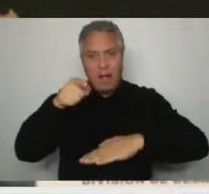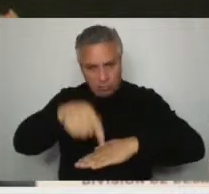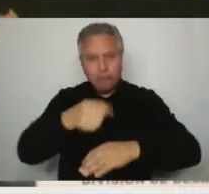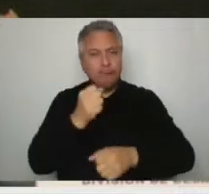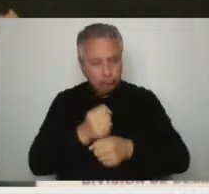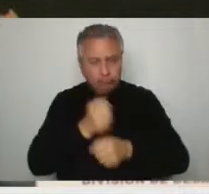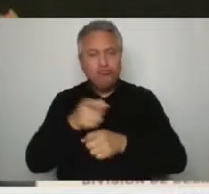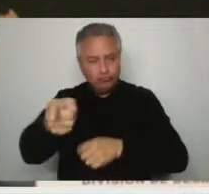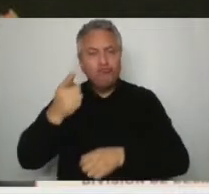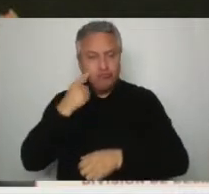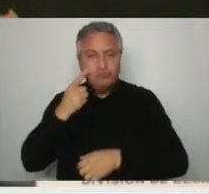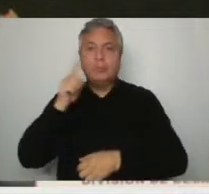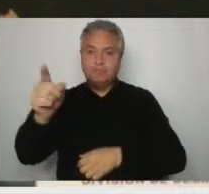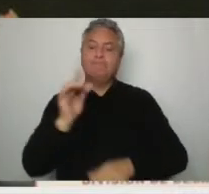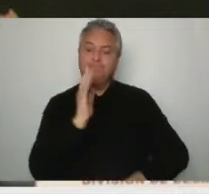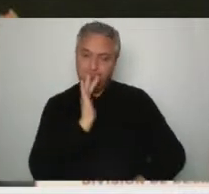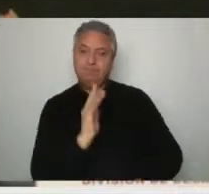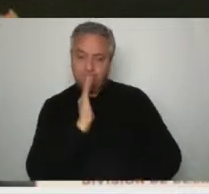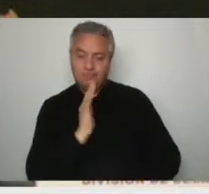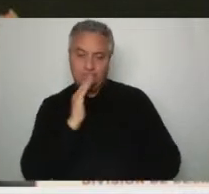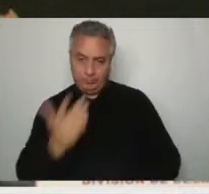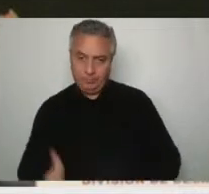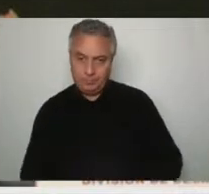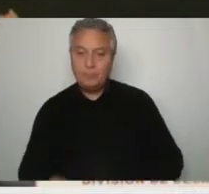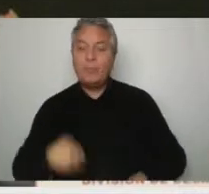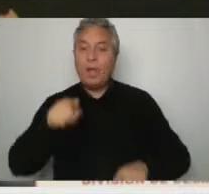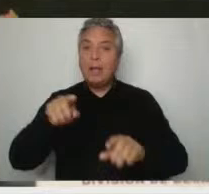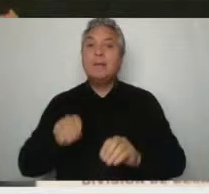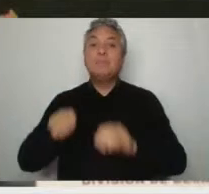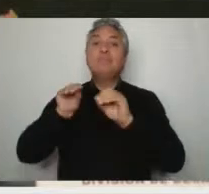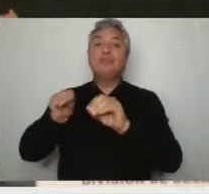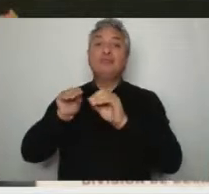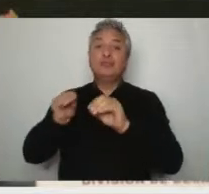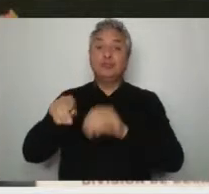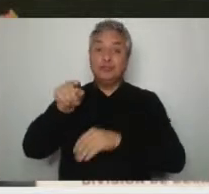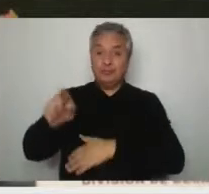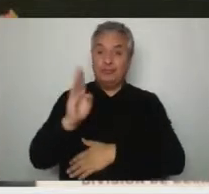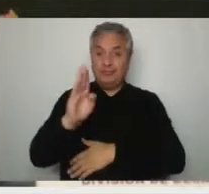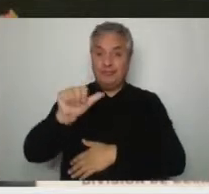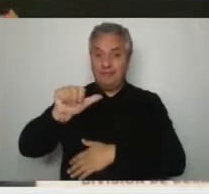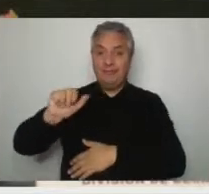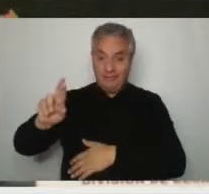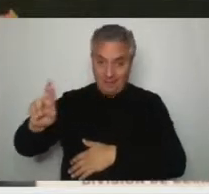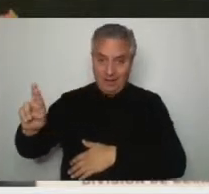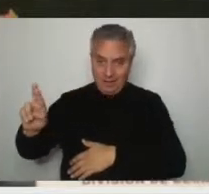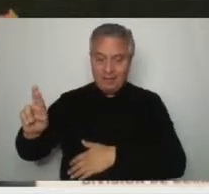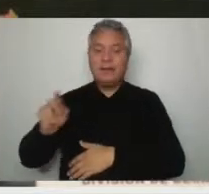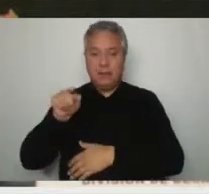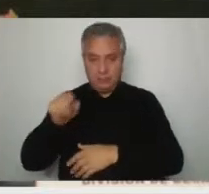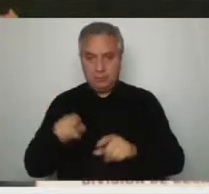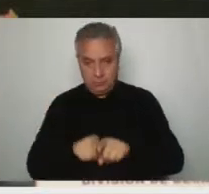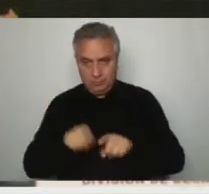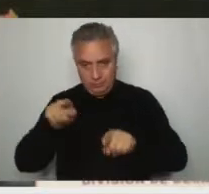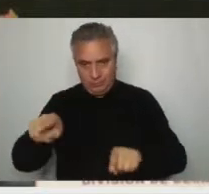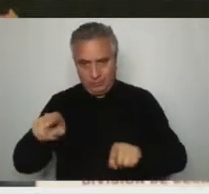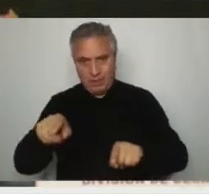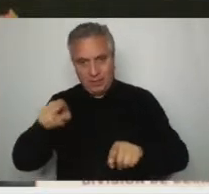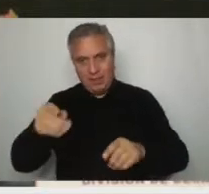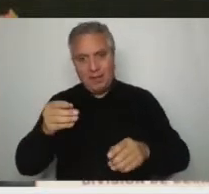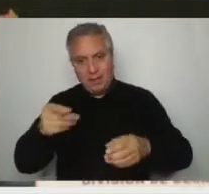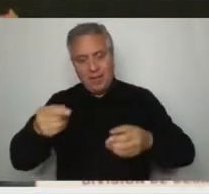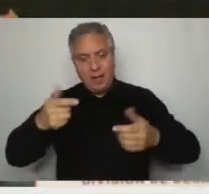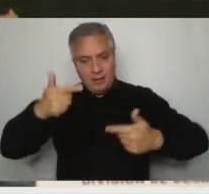Provisional Standardization Office, and Professor Nicholas Barr, Professor of Public Economics from the London